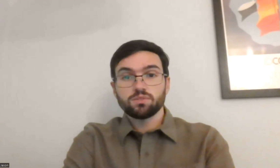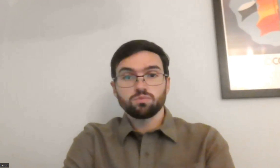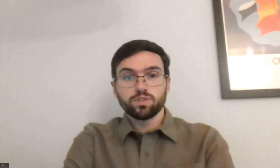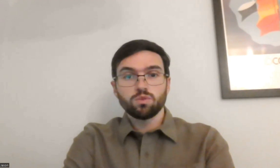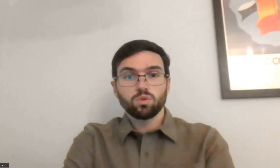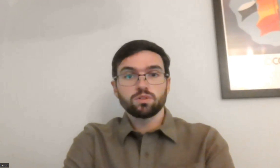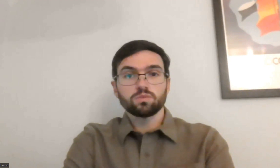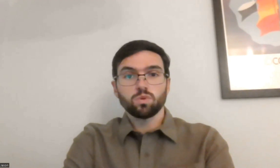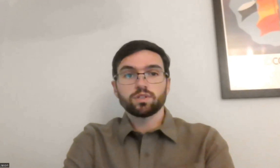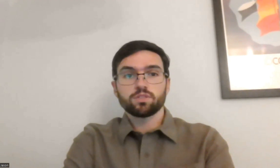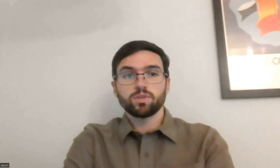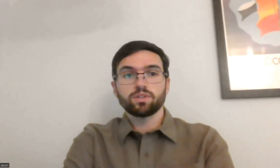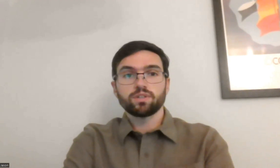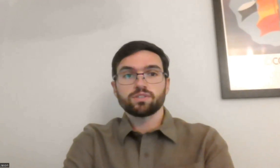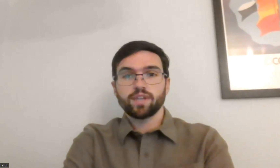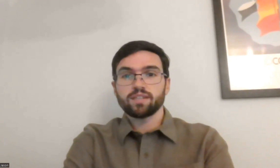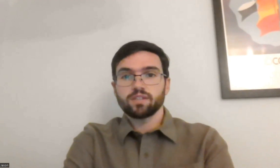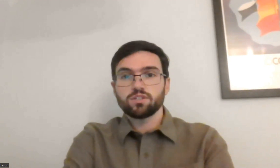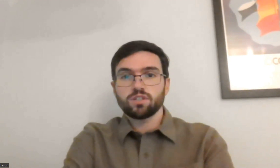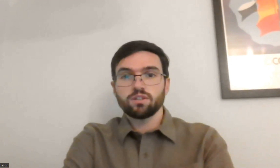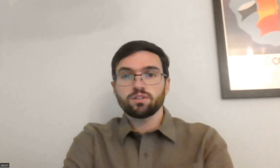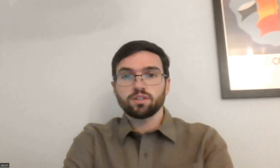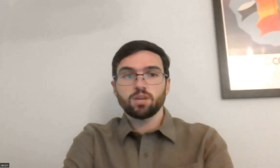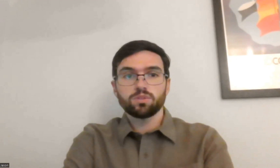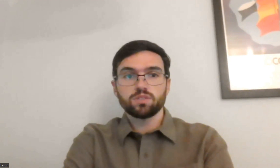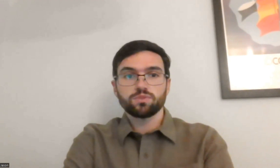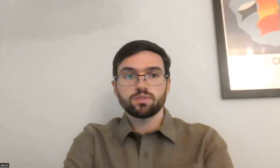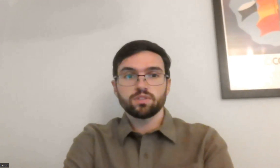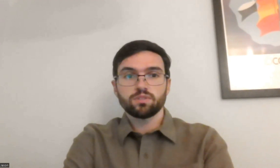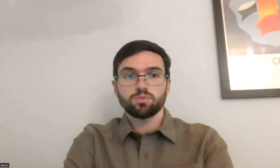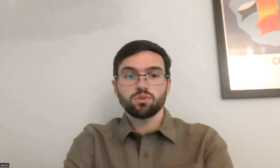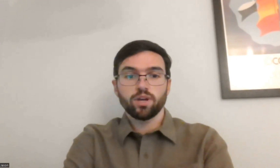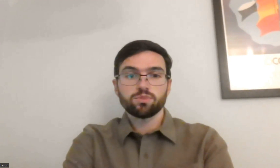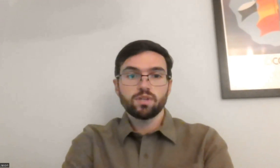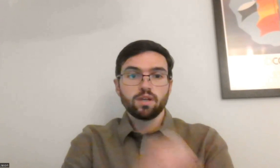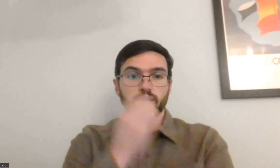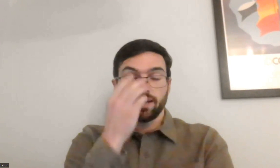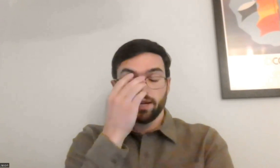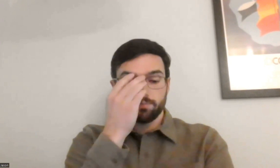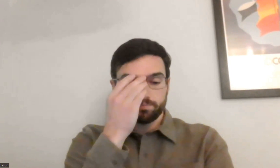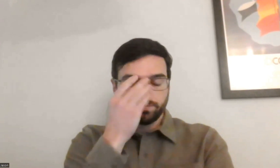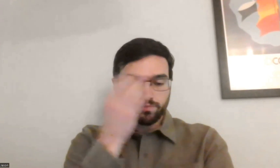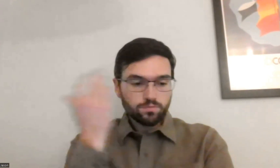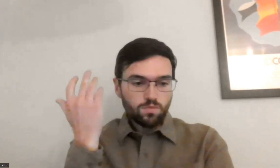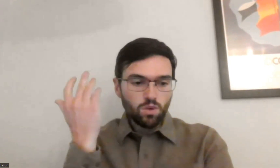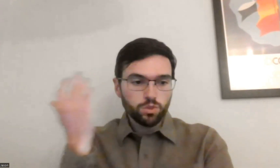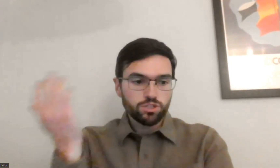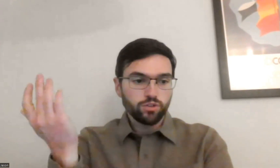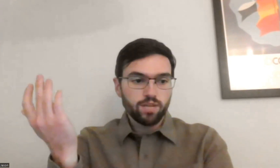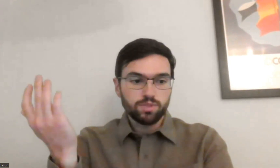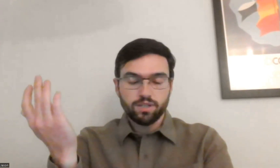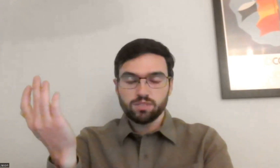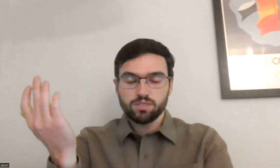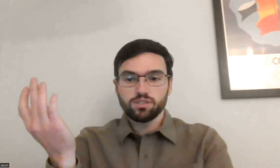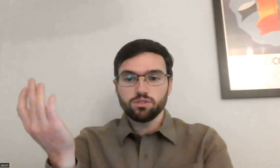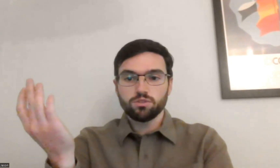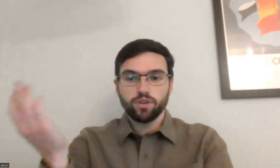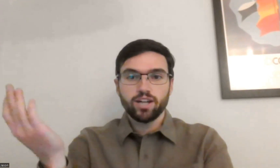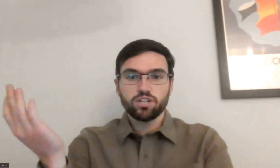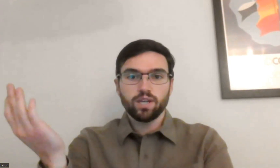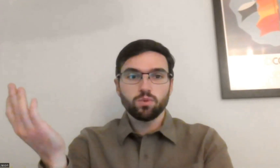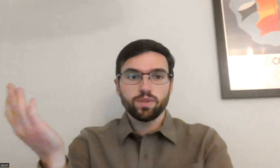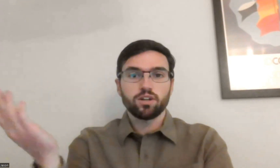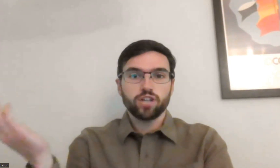15 months of real world work experience as an engineer in a couple of Okay. different programs. Yeah. Um, which is great because it means that